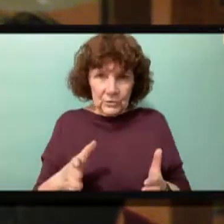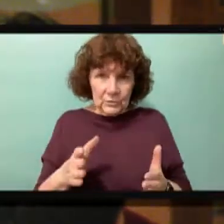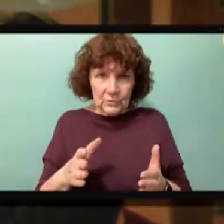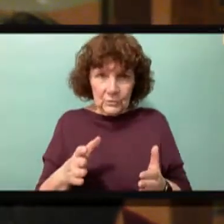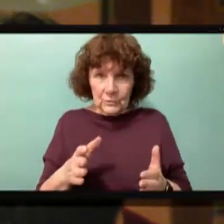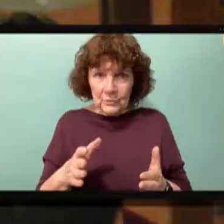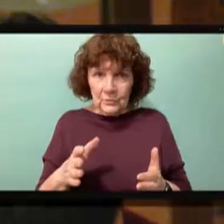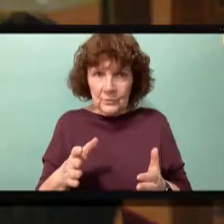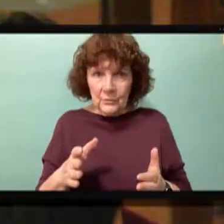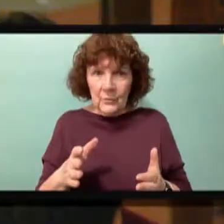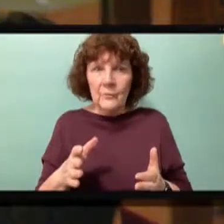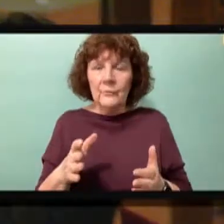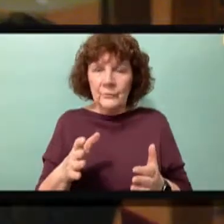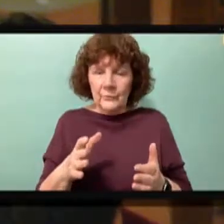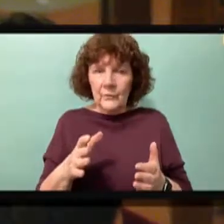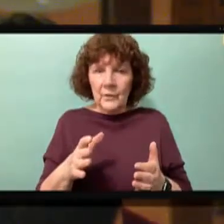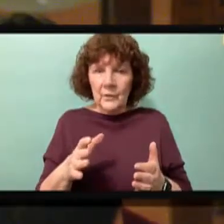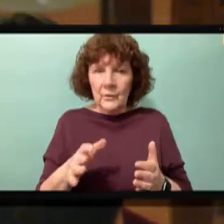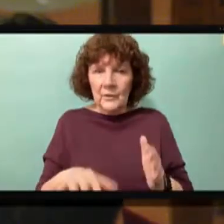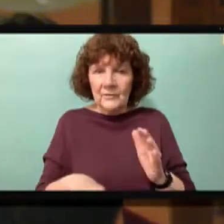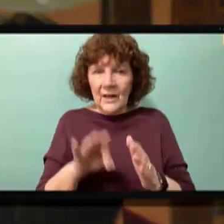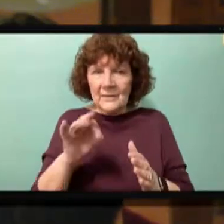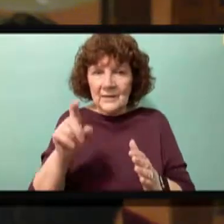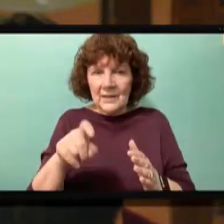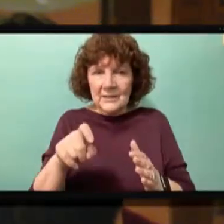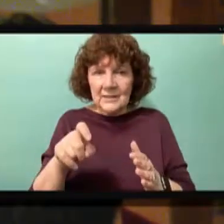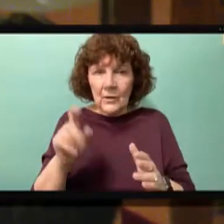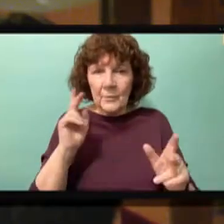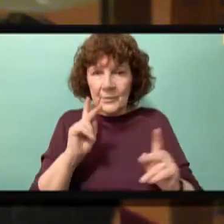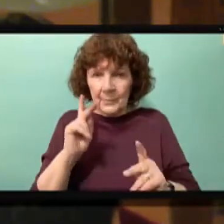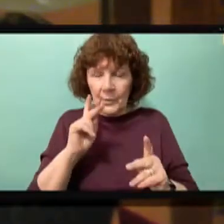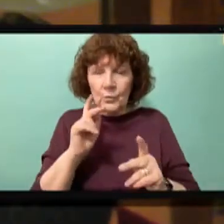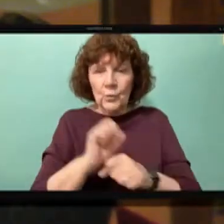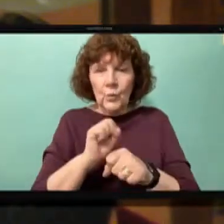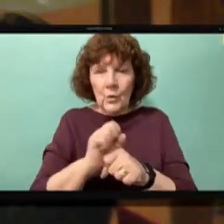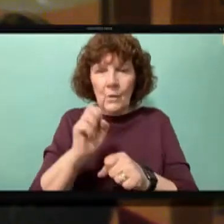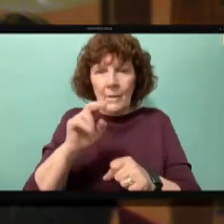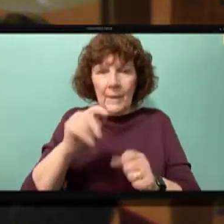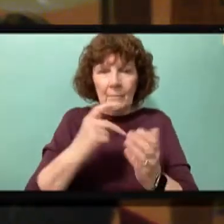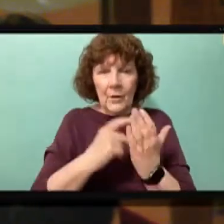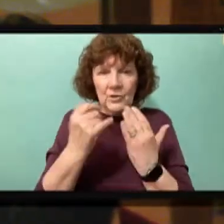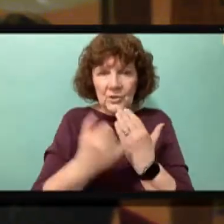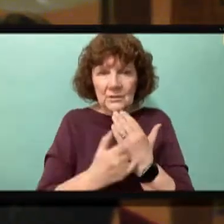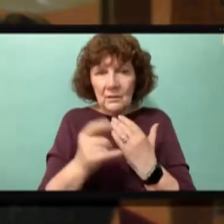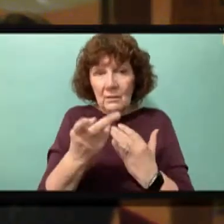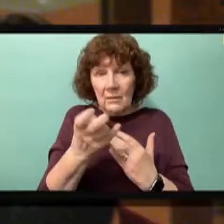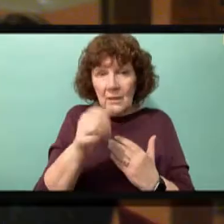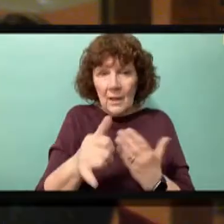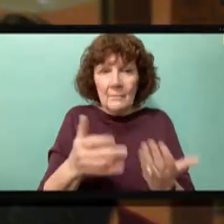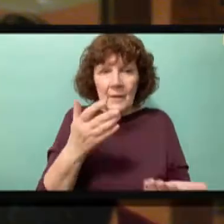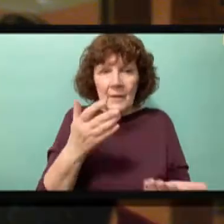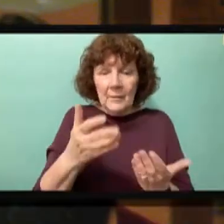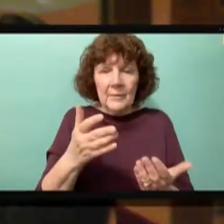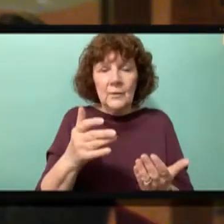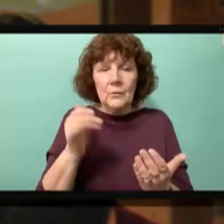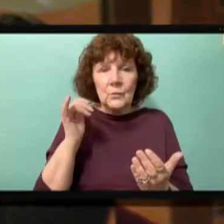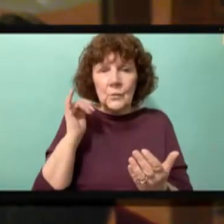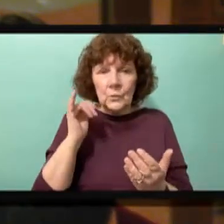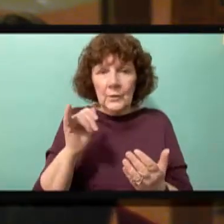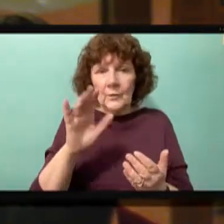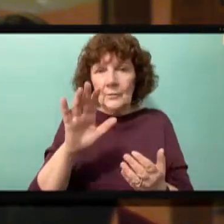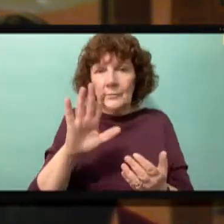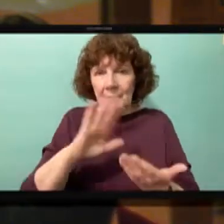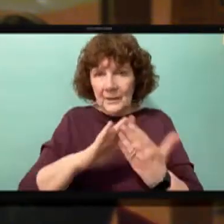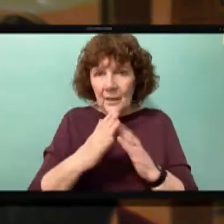necessary planners who would be working on that project, and they may constitute the review committee in that instance.